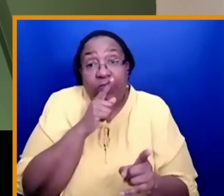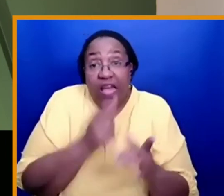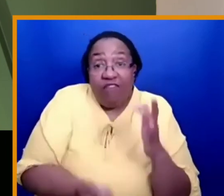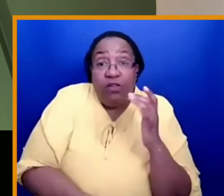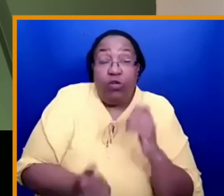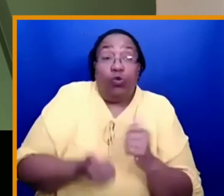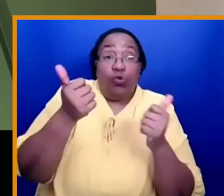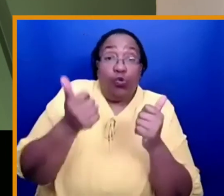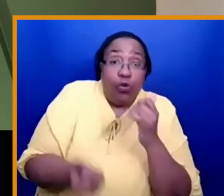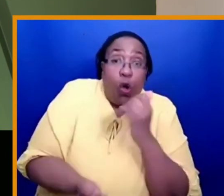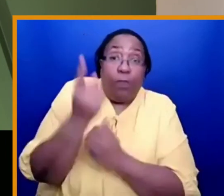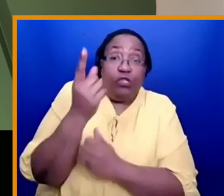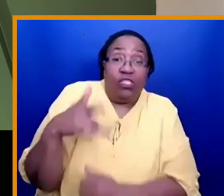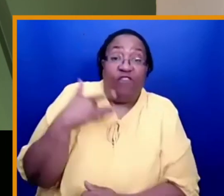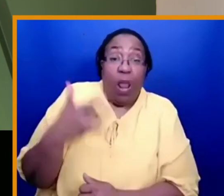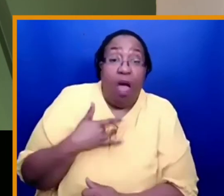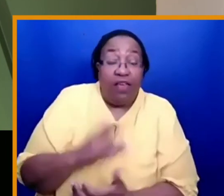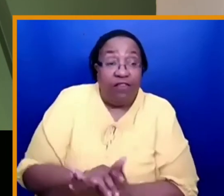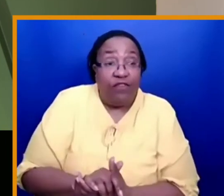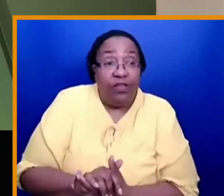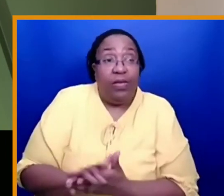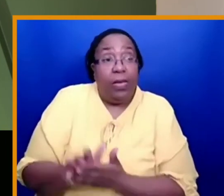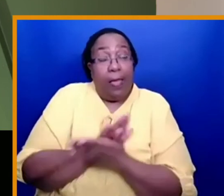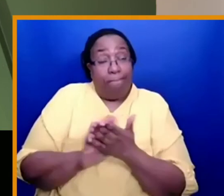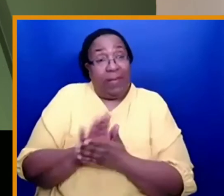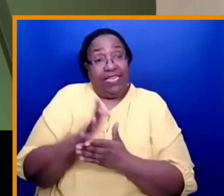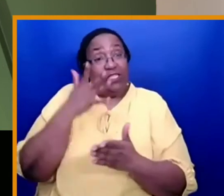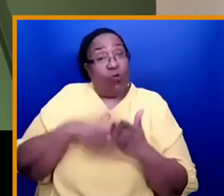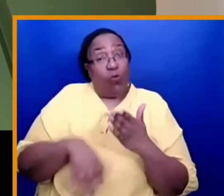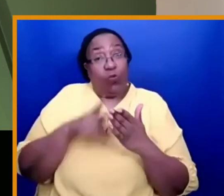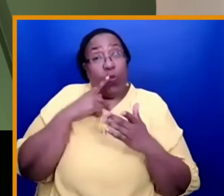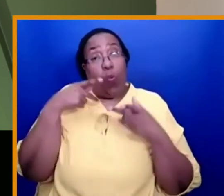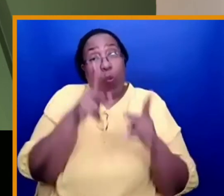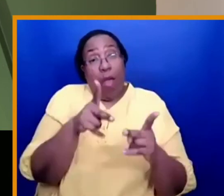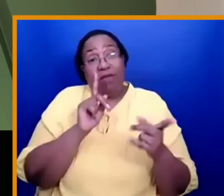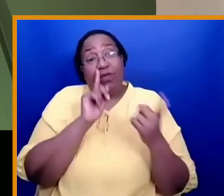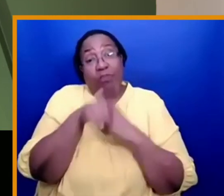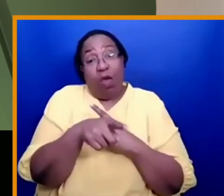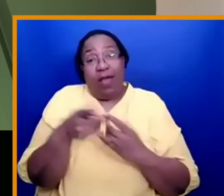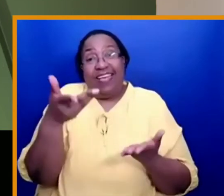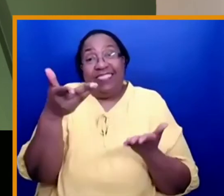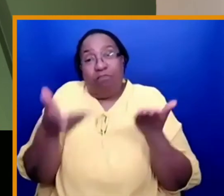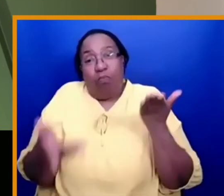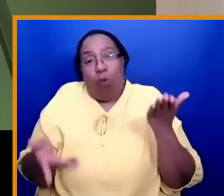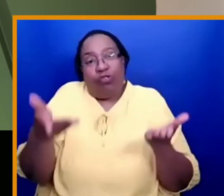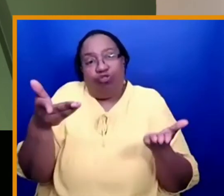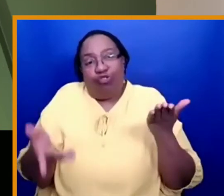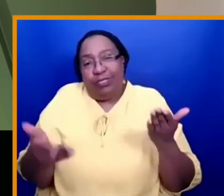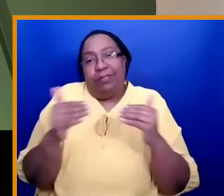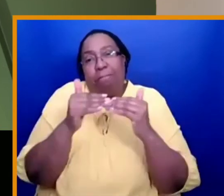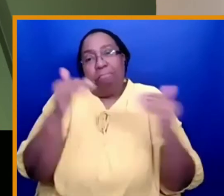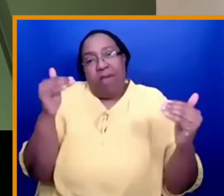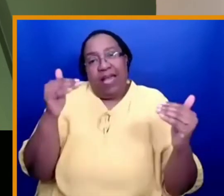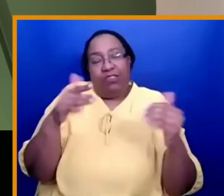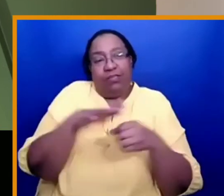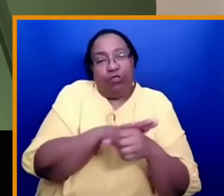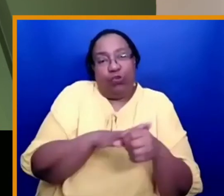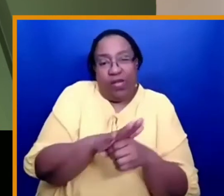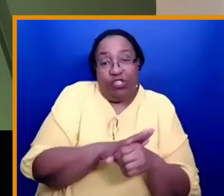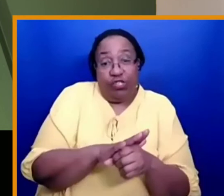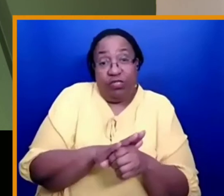out, that means taking a more proportionate approach. I used to work for the crime reduction charity NACRO, and amongst other things, they